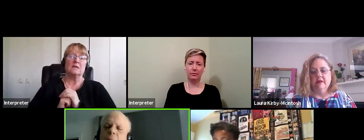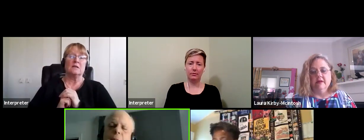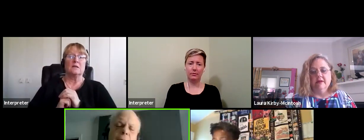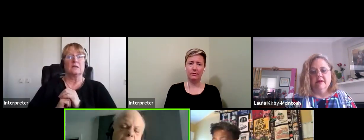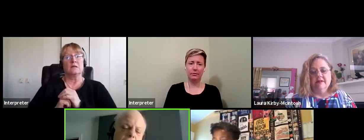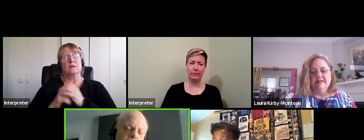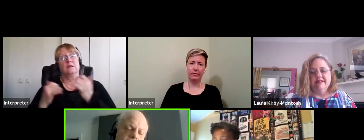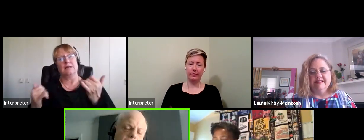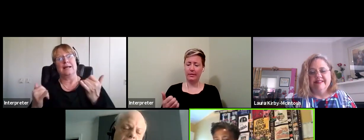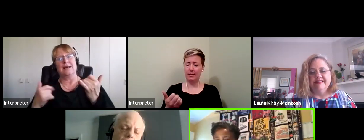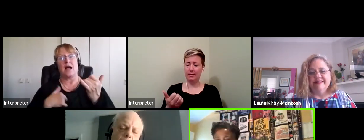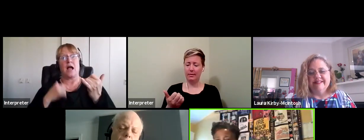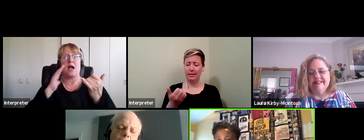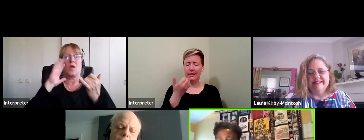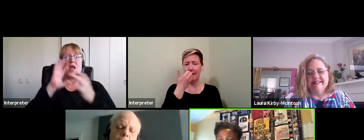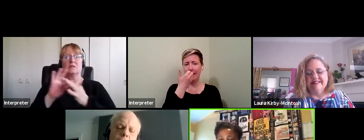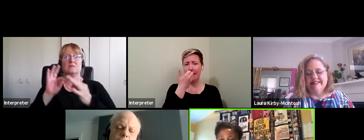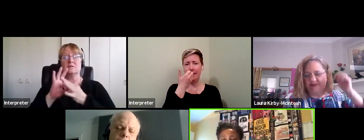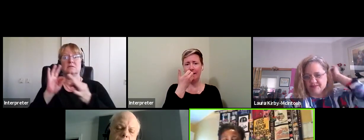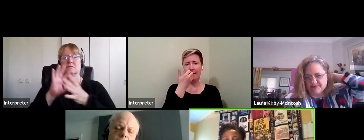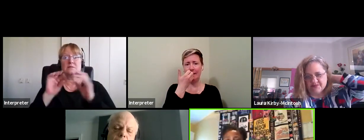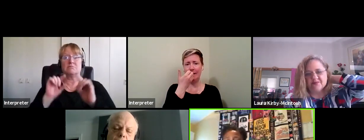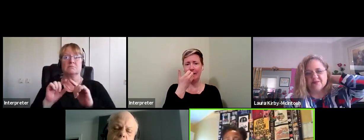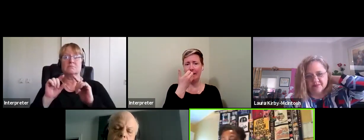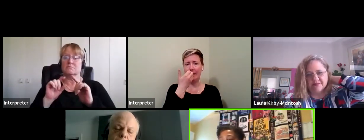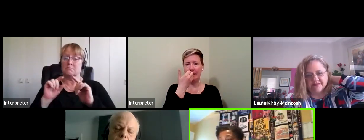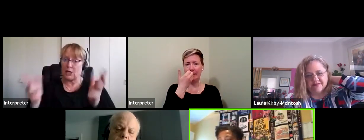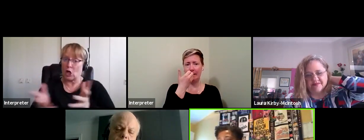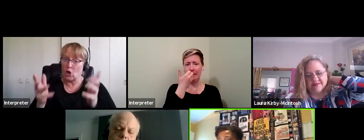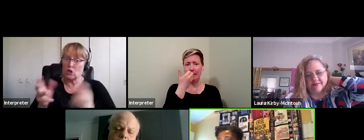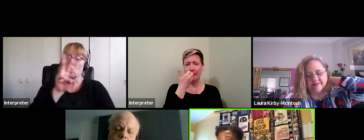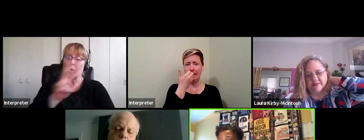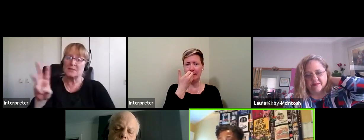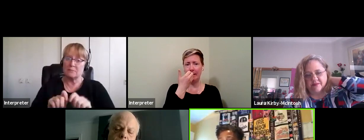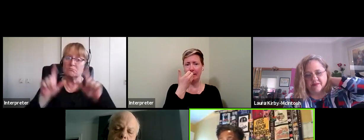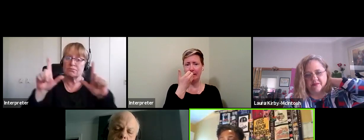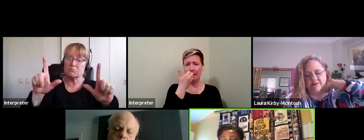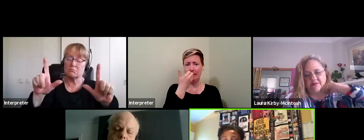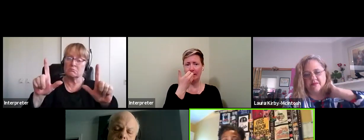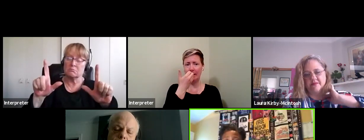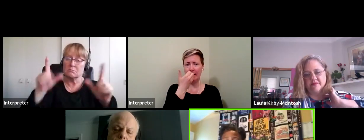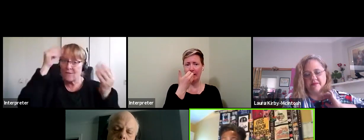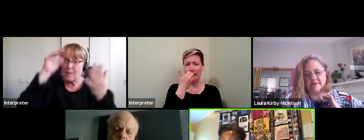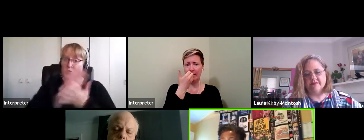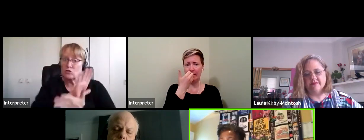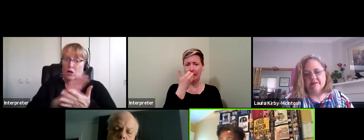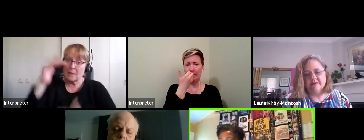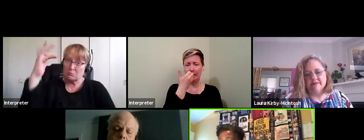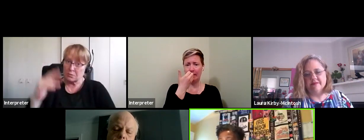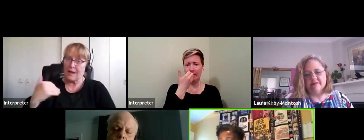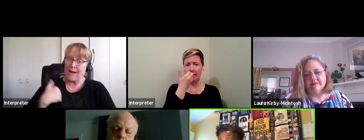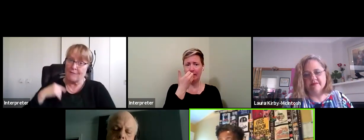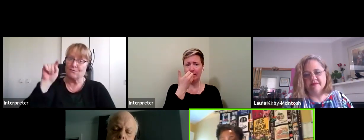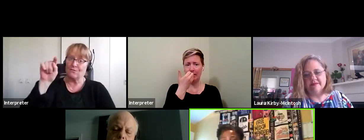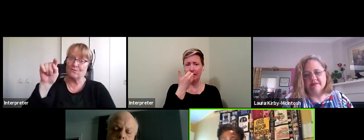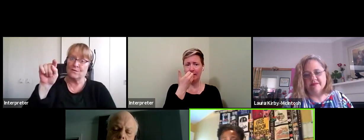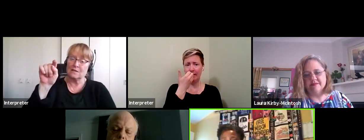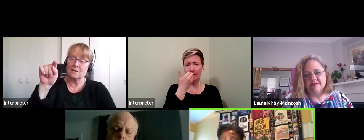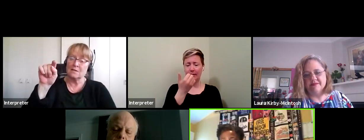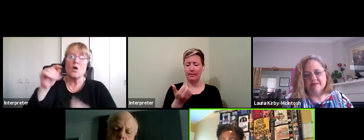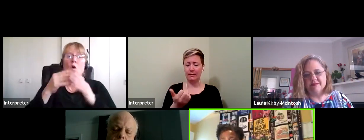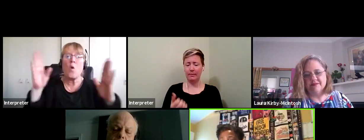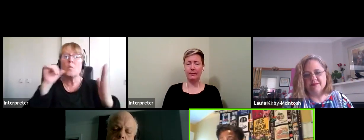will urge everyone to go to our website to see our written material regarding the open